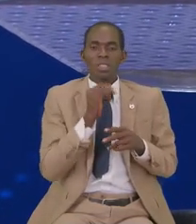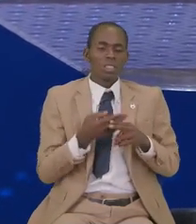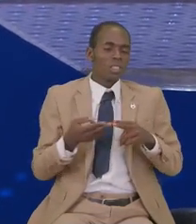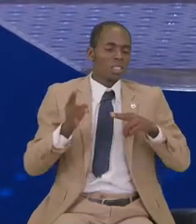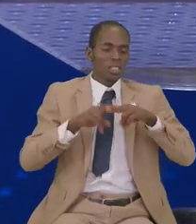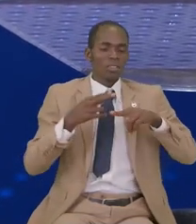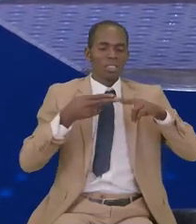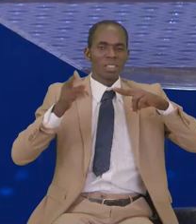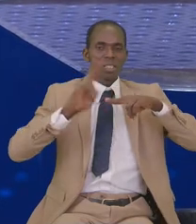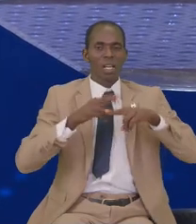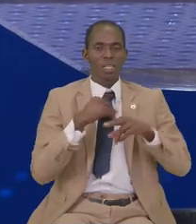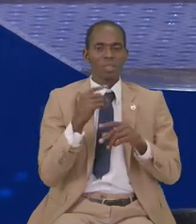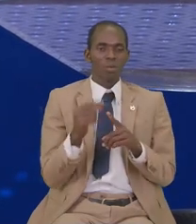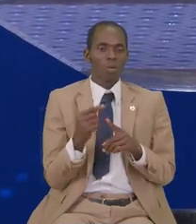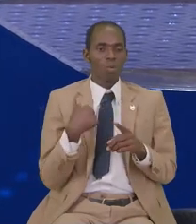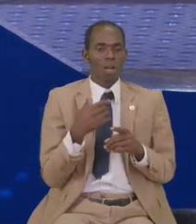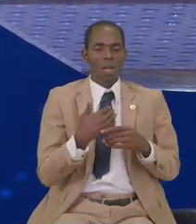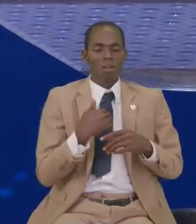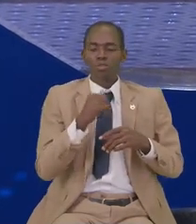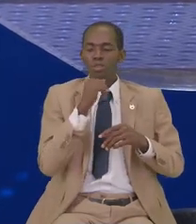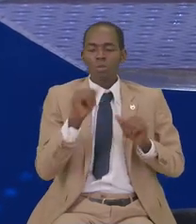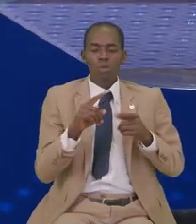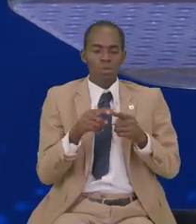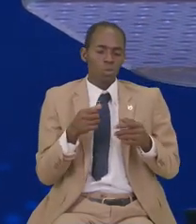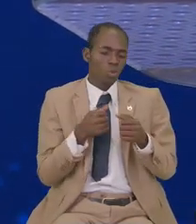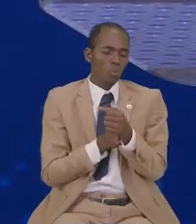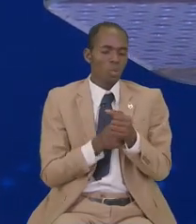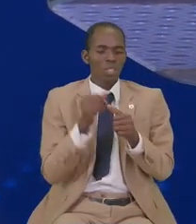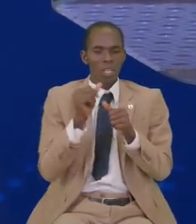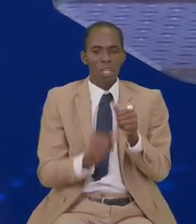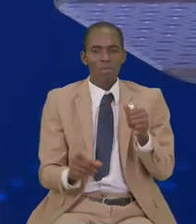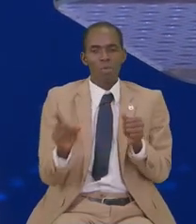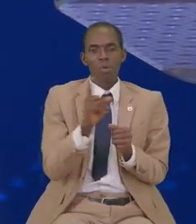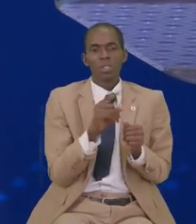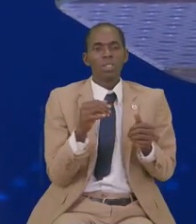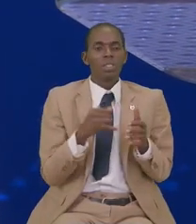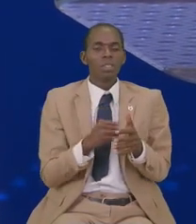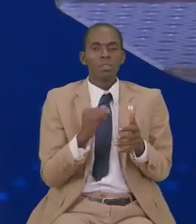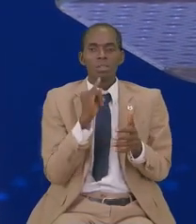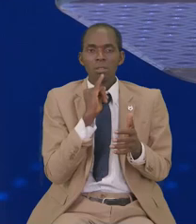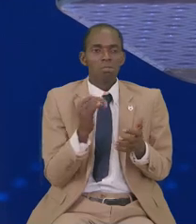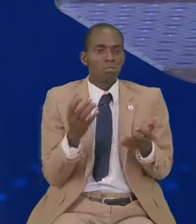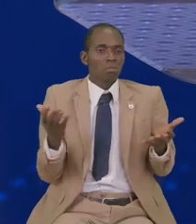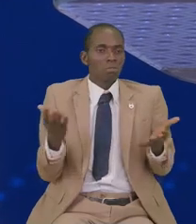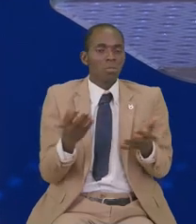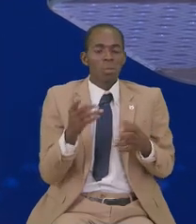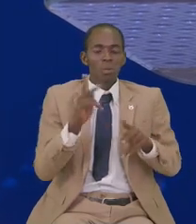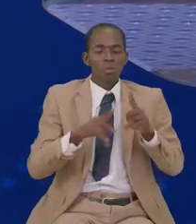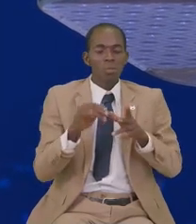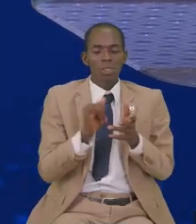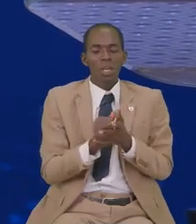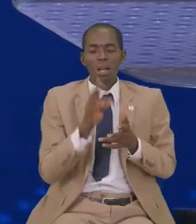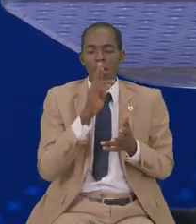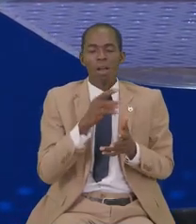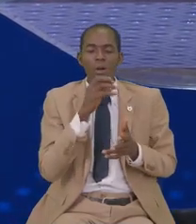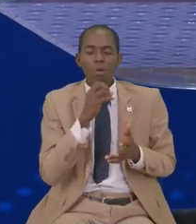earth, is not able to support everybody. The knowledgeable people, they're perplexed already. What do we do? And the diseases